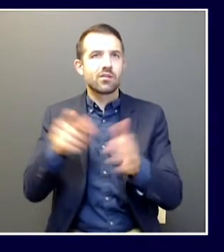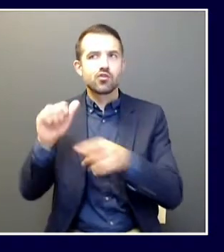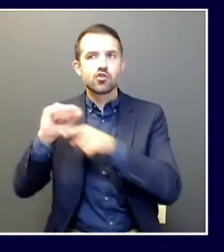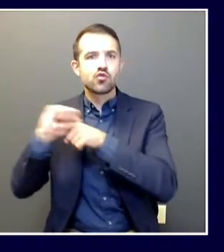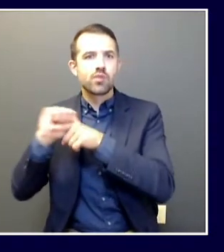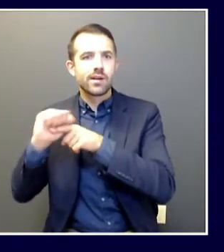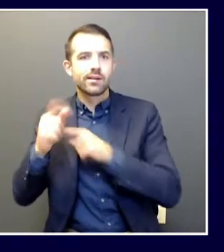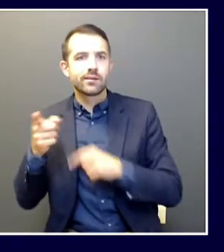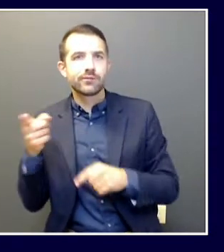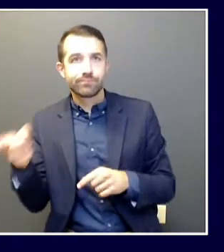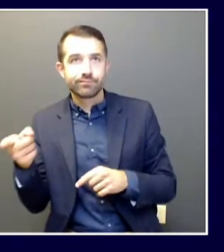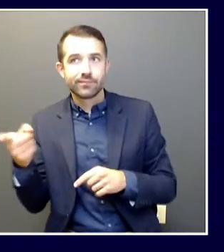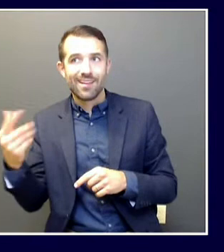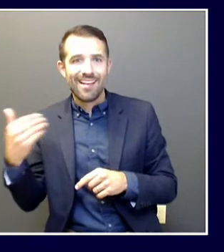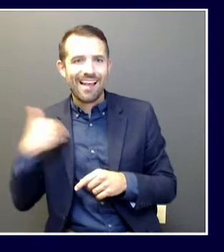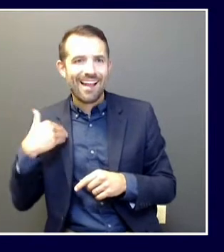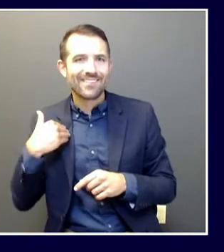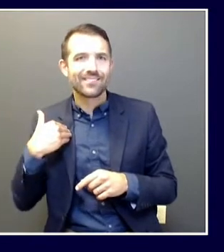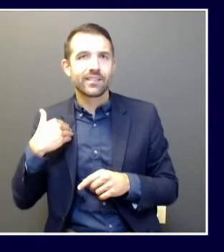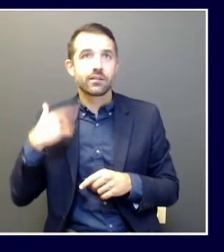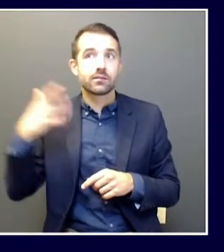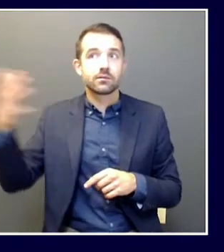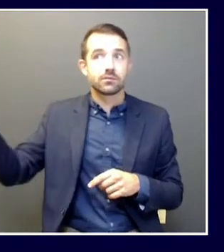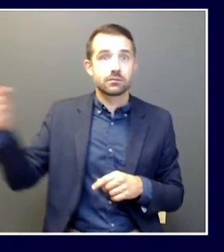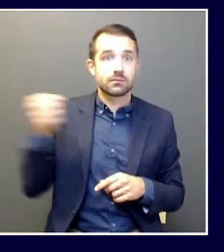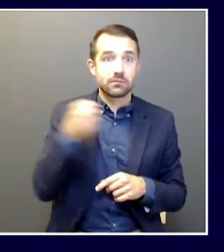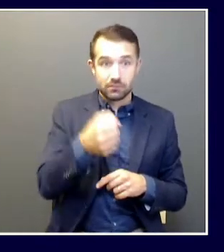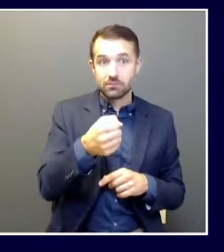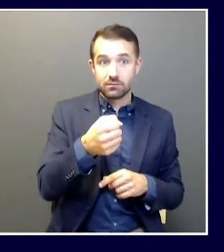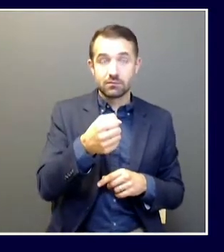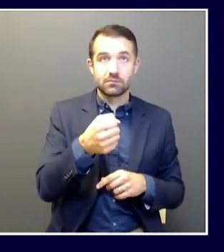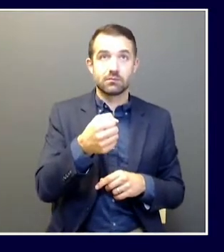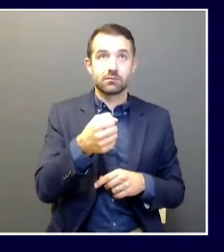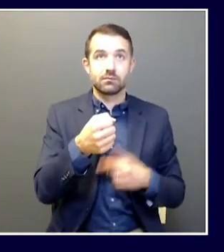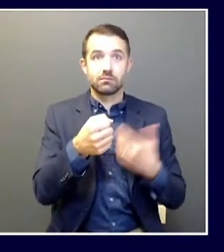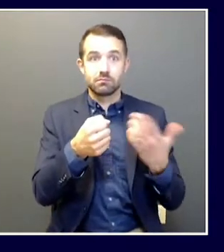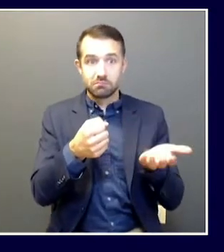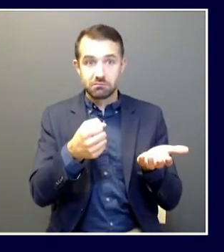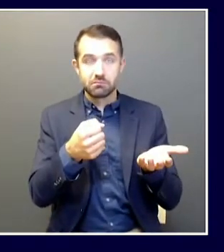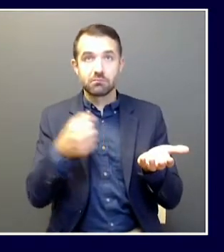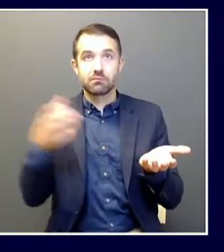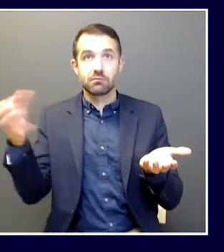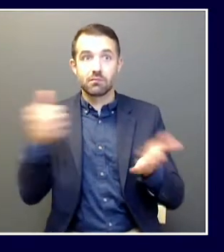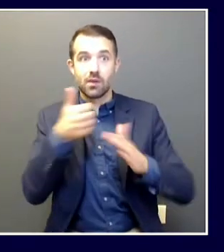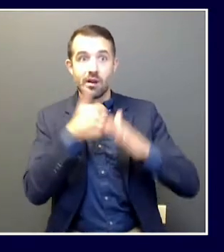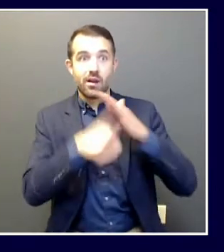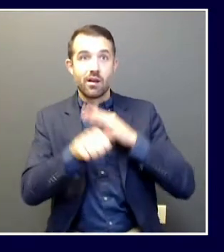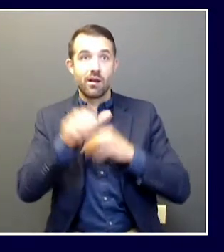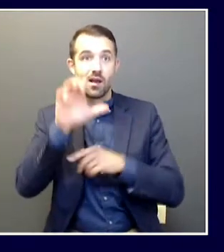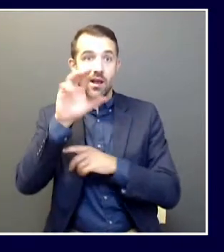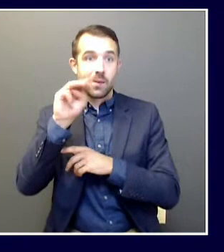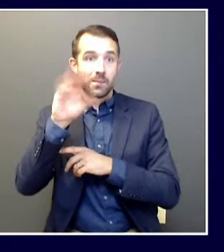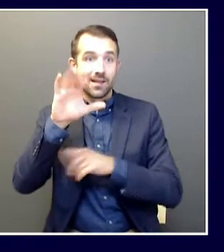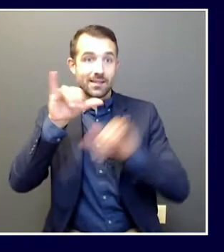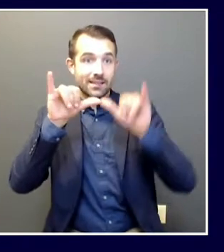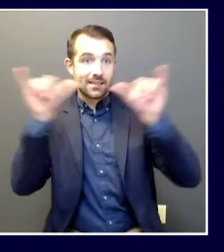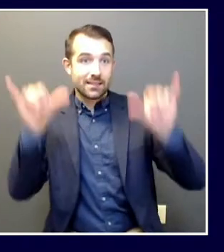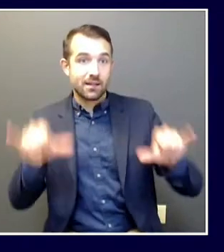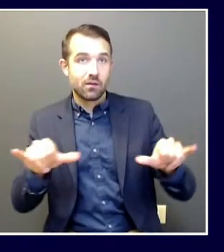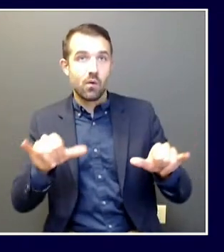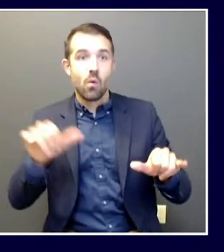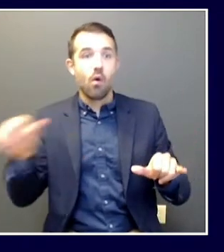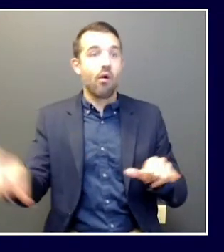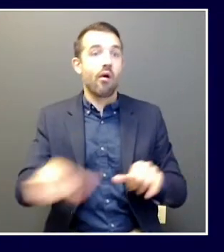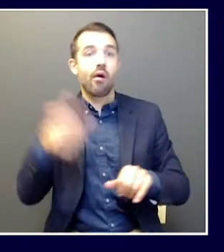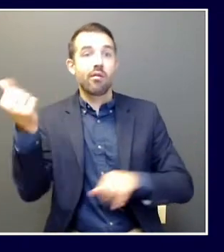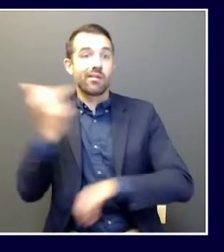either Central Maine Medical Center or their 2 affiliated hospitals to help. Neonatology, if there's a neonatology nurse challenge,